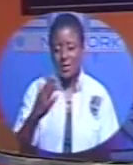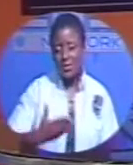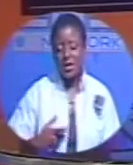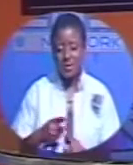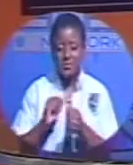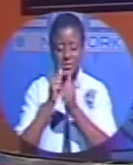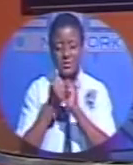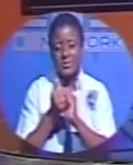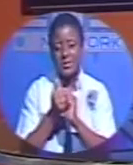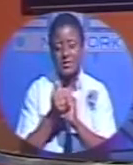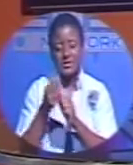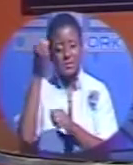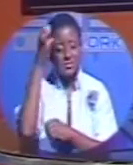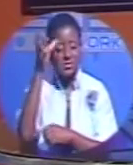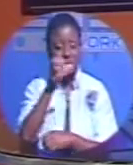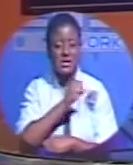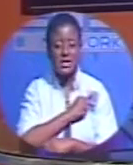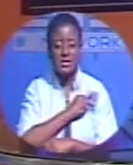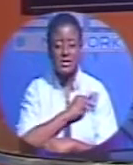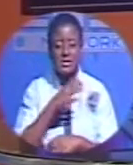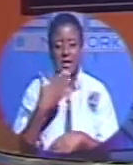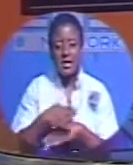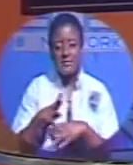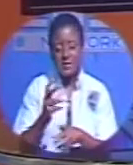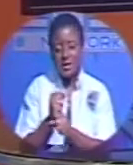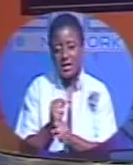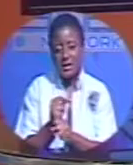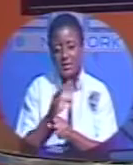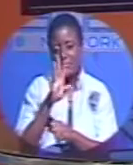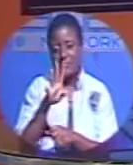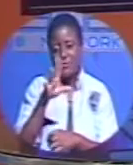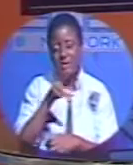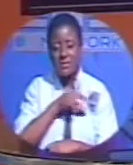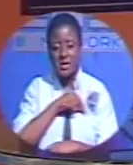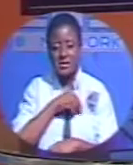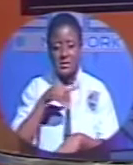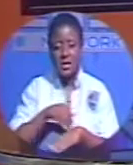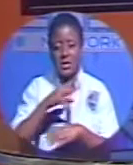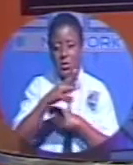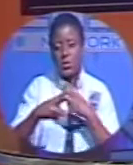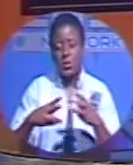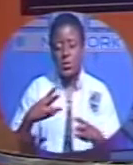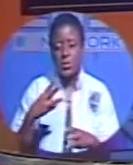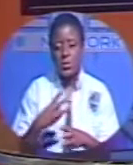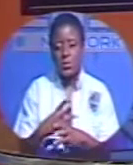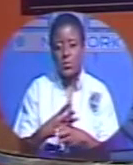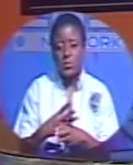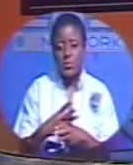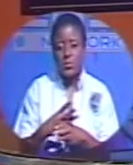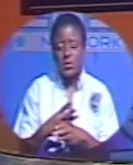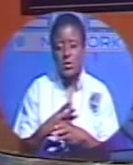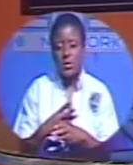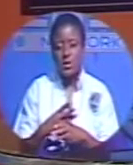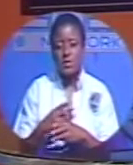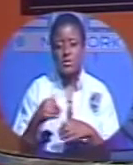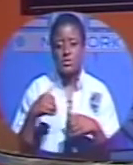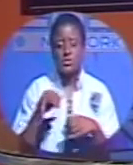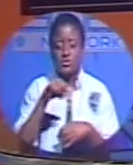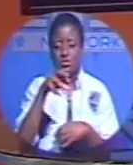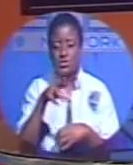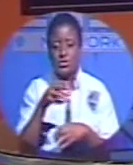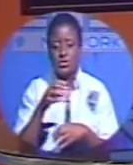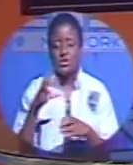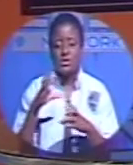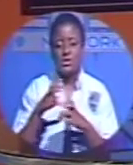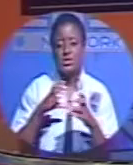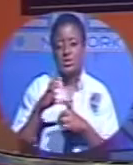Welcome to Sports, everybody. I'm Chris Saunders. After picking up a total of 4 medals at the World Junior Track and Field Championships in Barcelona, Spain, Team Bahamas will arrive back